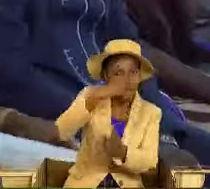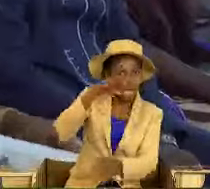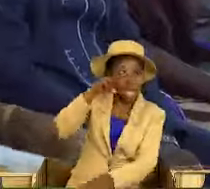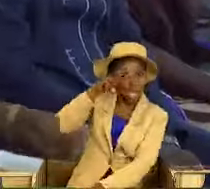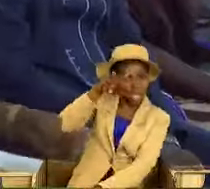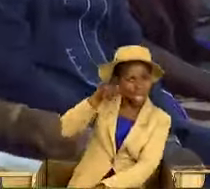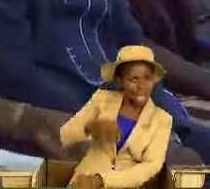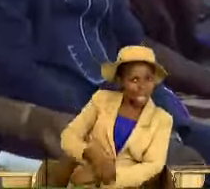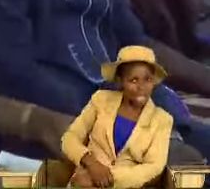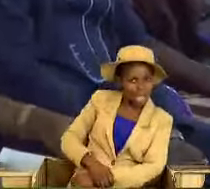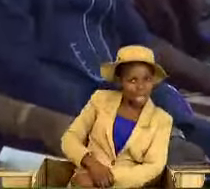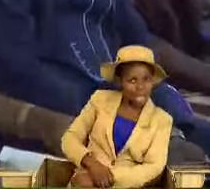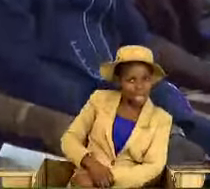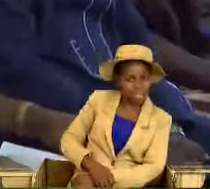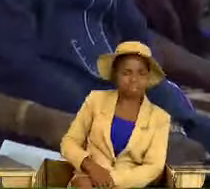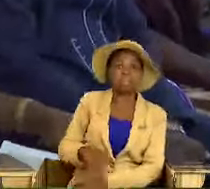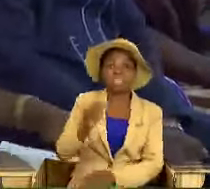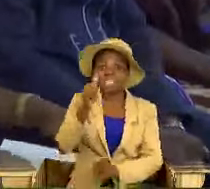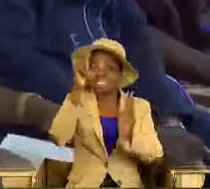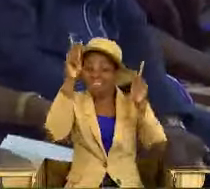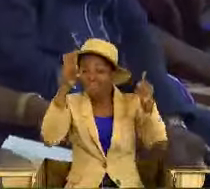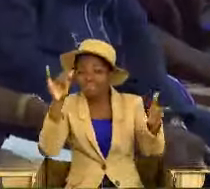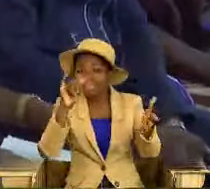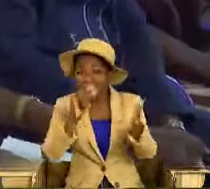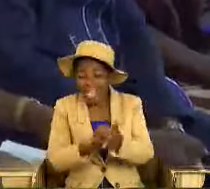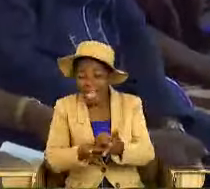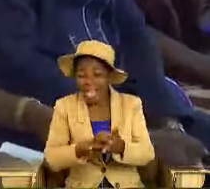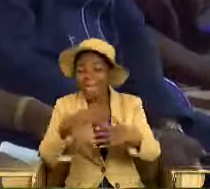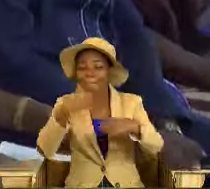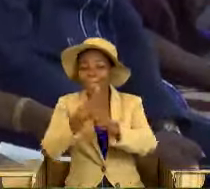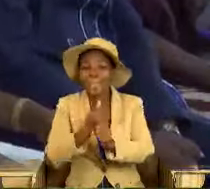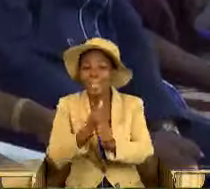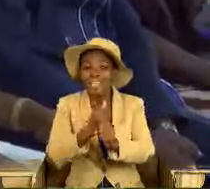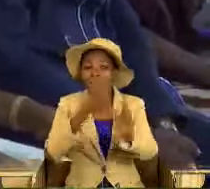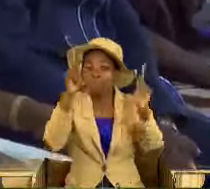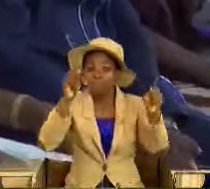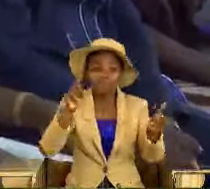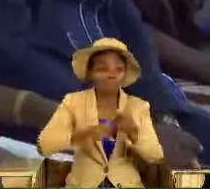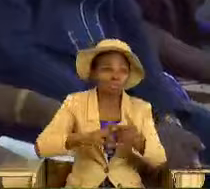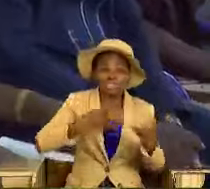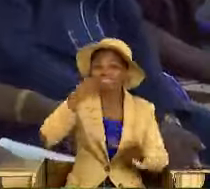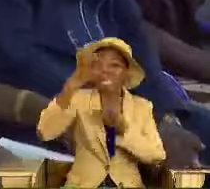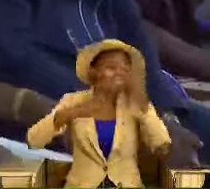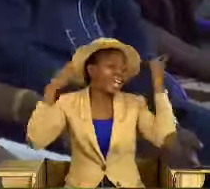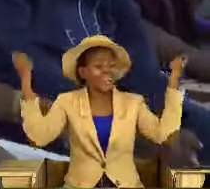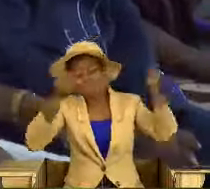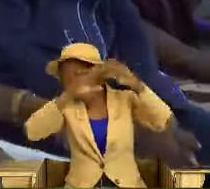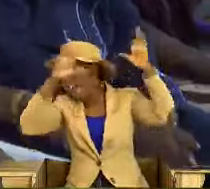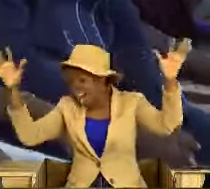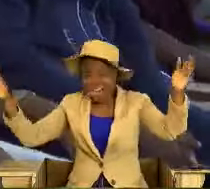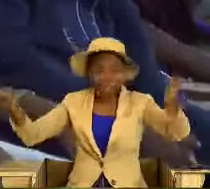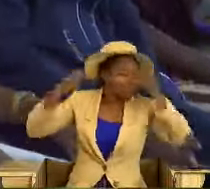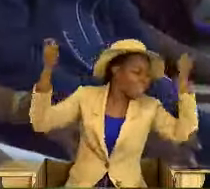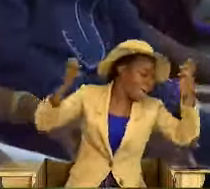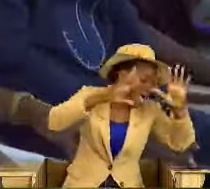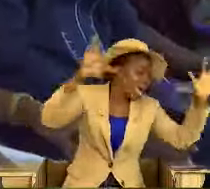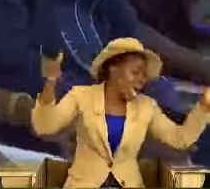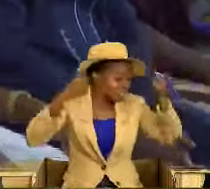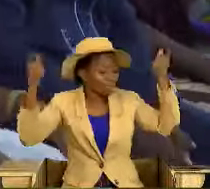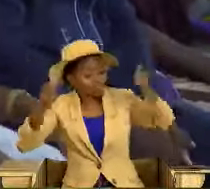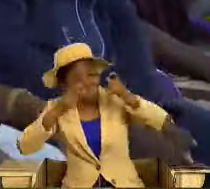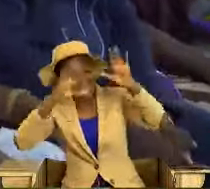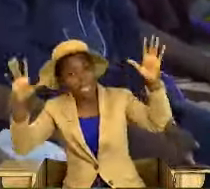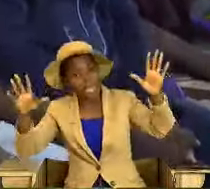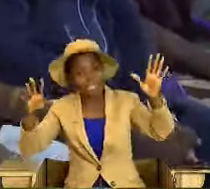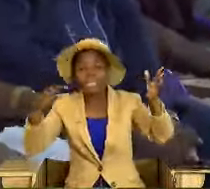watch testimony that makes shout endless Hallelujah a testimony that shows your God as